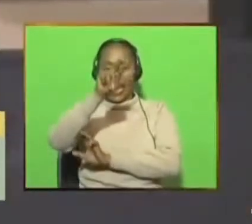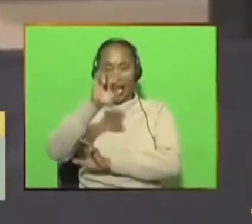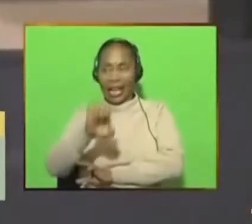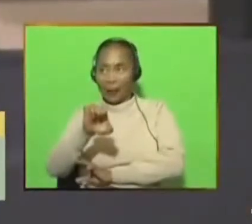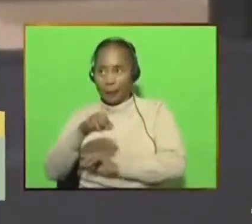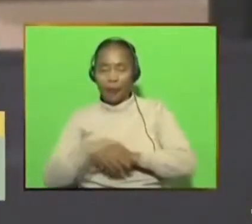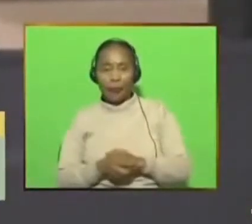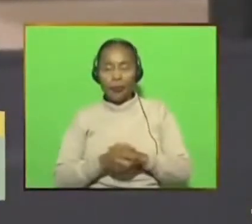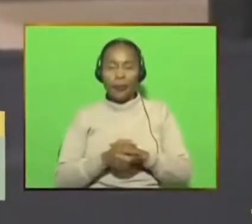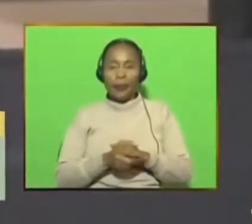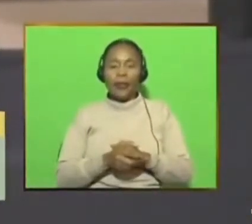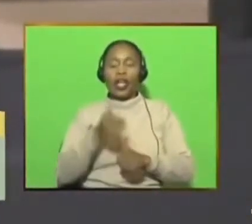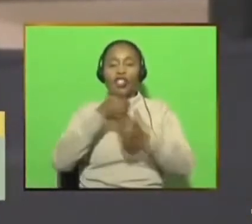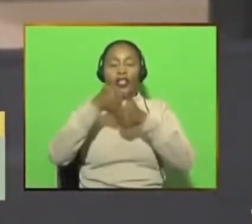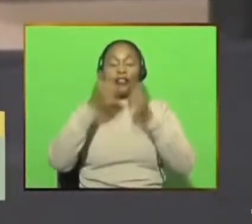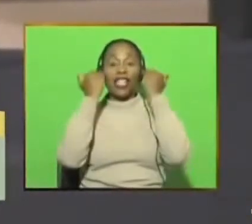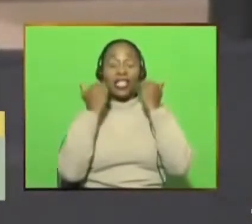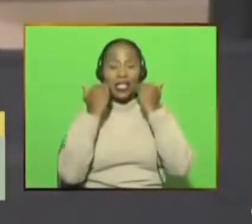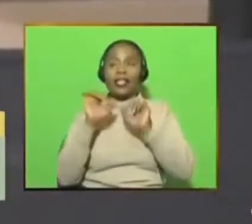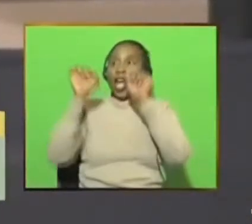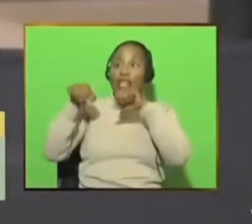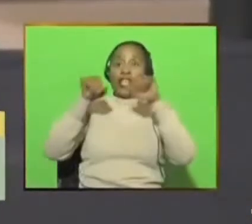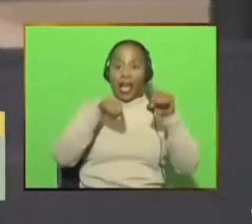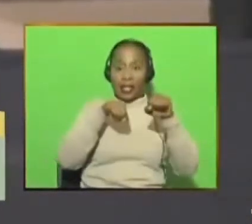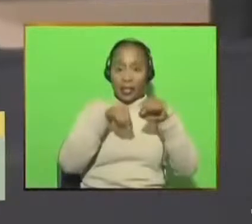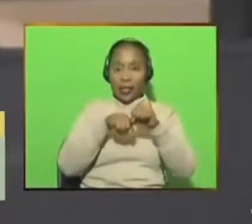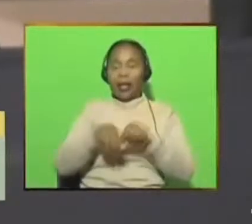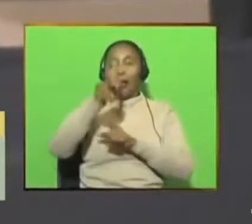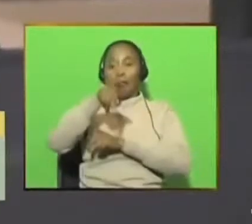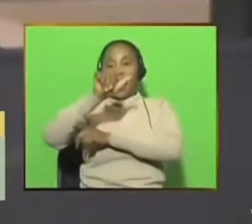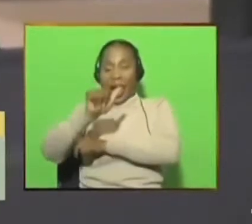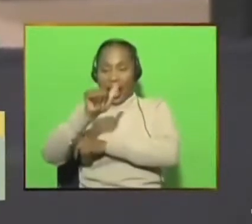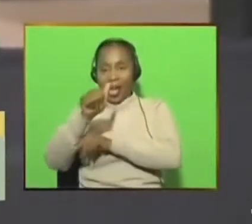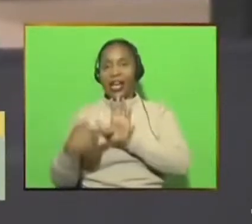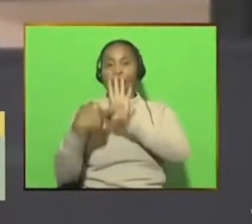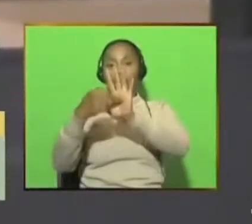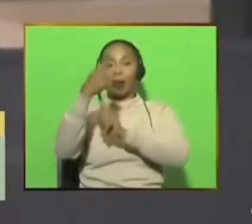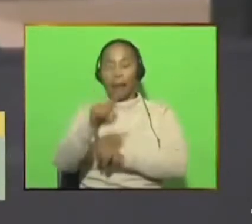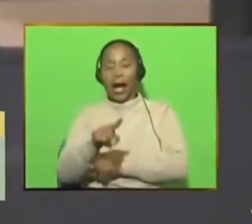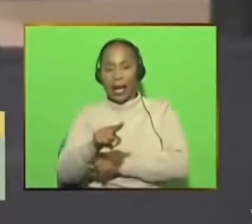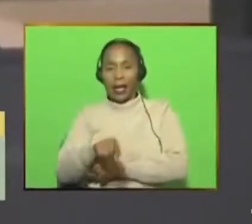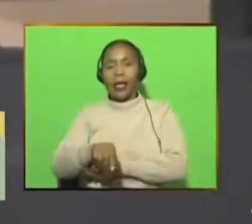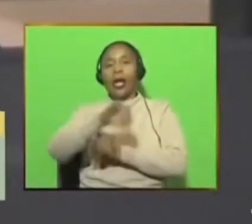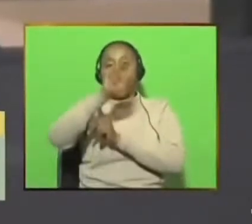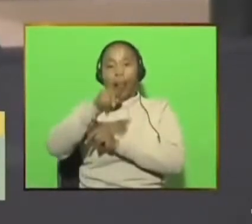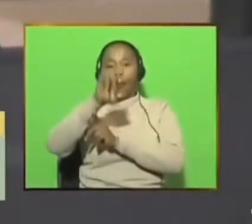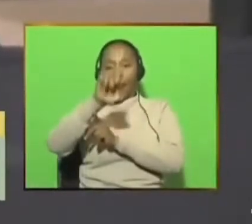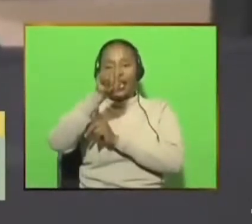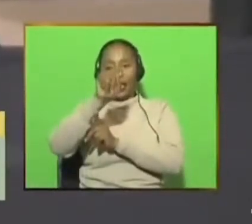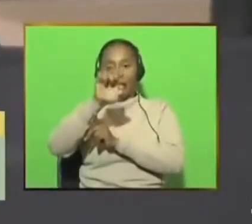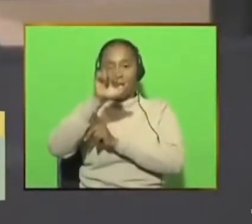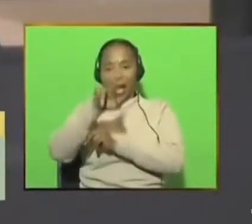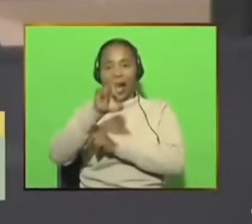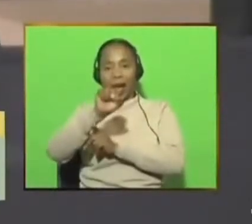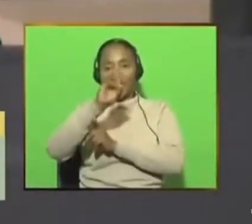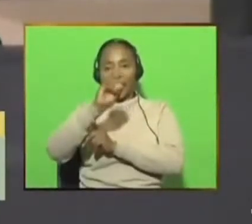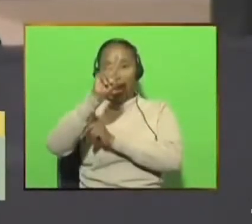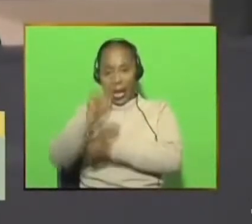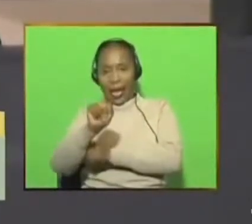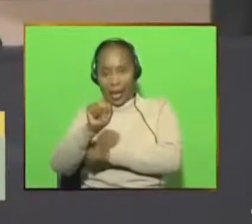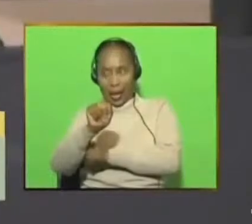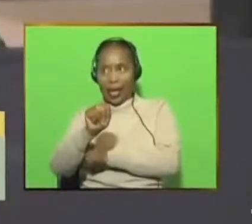Thanks. Chief Justice. What is the name? Oh, you've got it, yeah. Sorry, do you want Chief Justice. If you raise your hand,